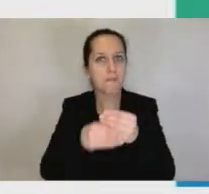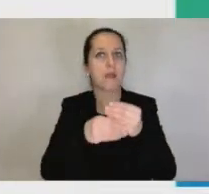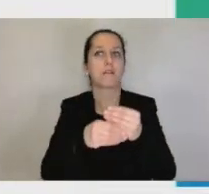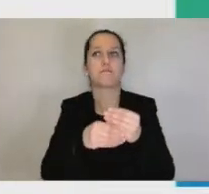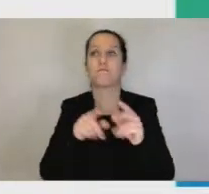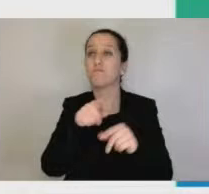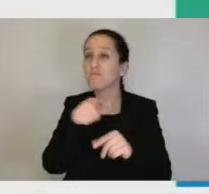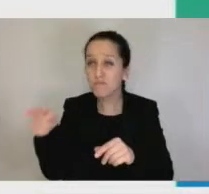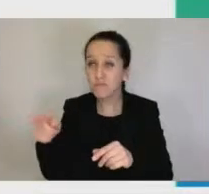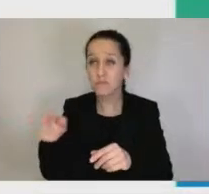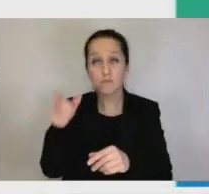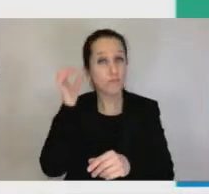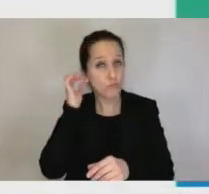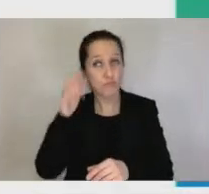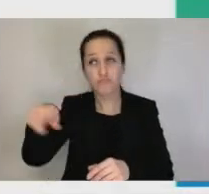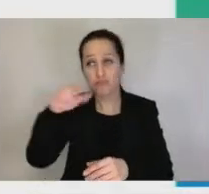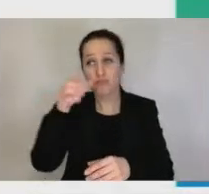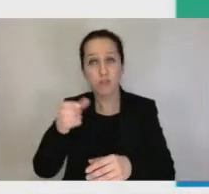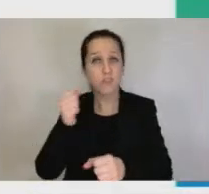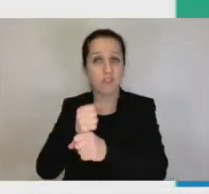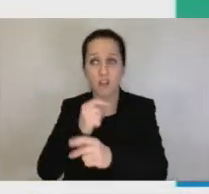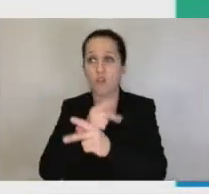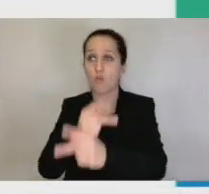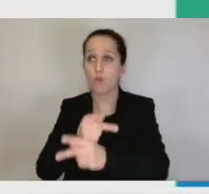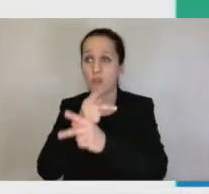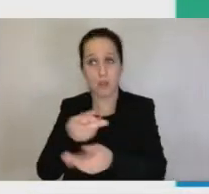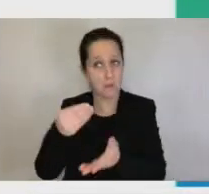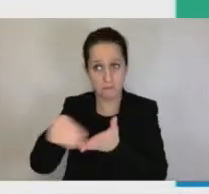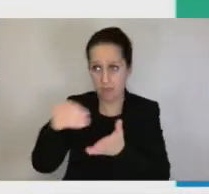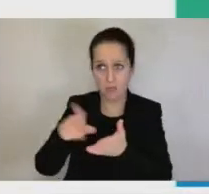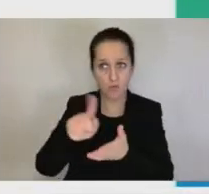compensation for unpaid